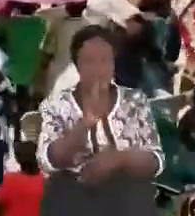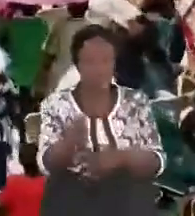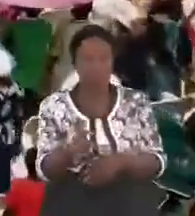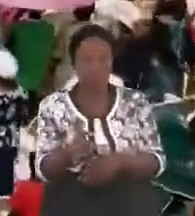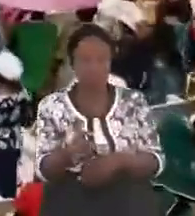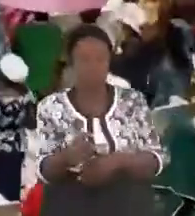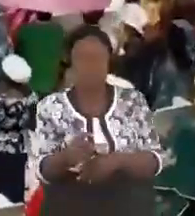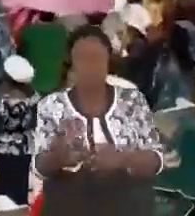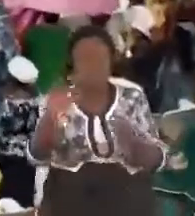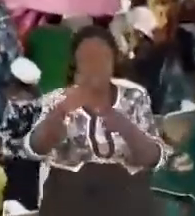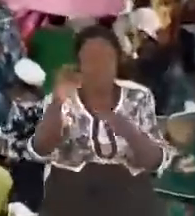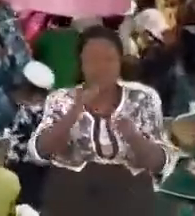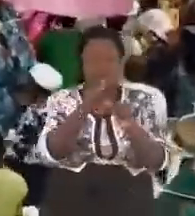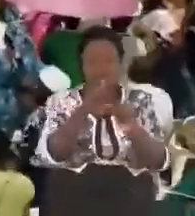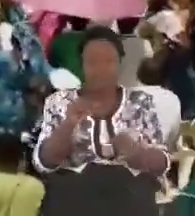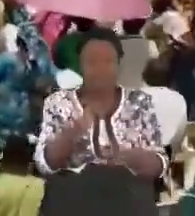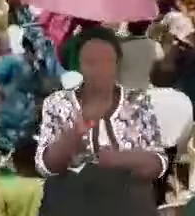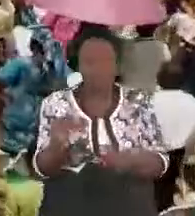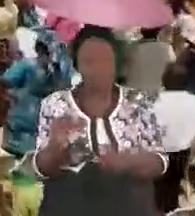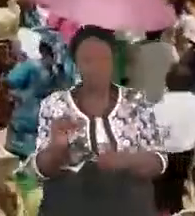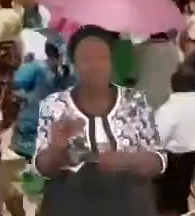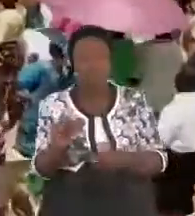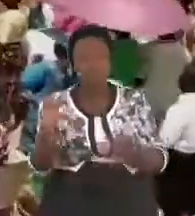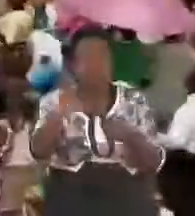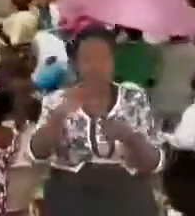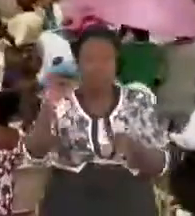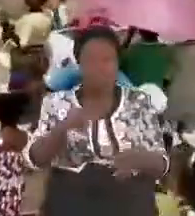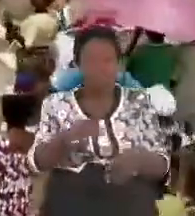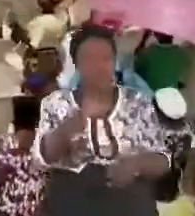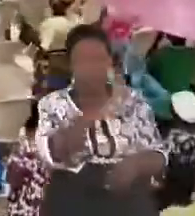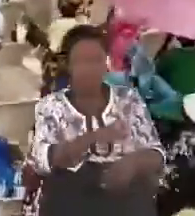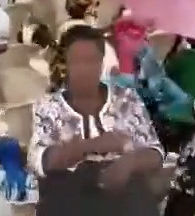Spiritual blessing, spiritual benefit,